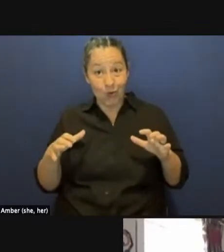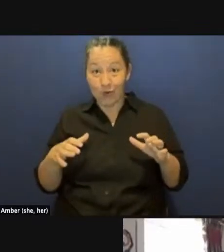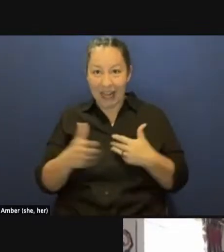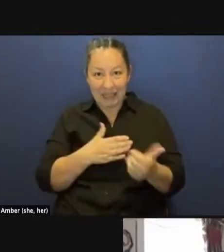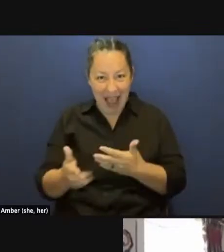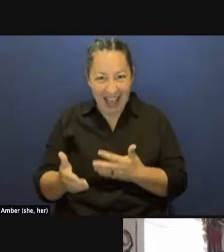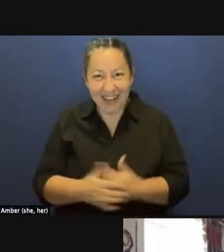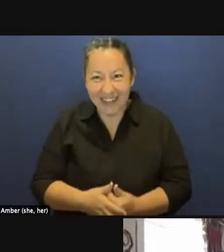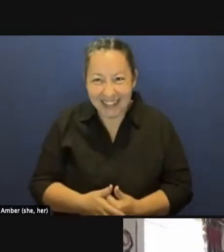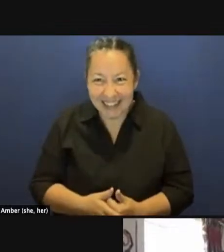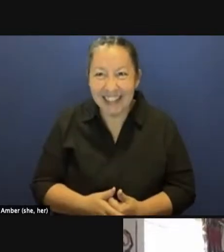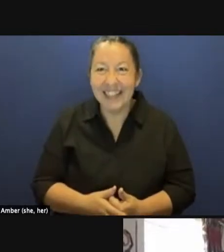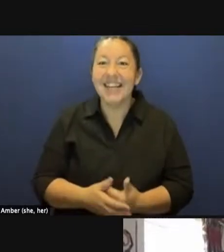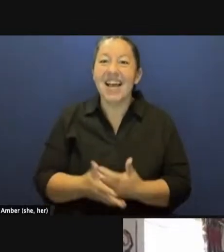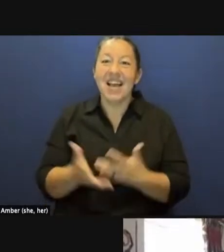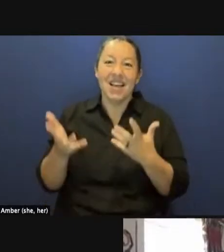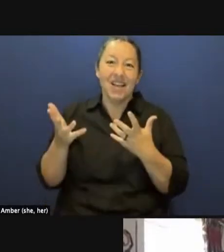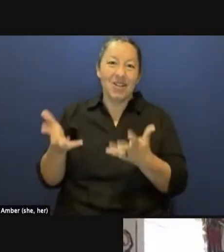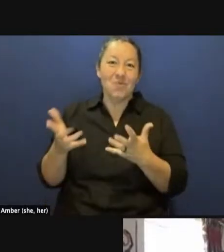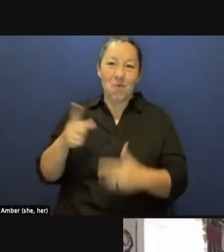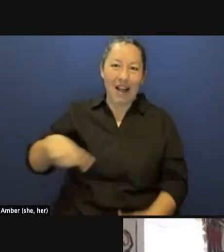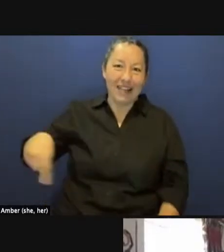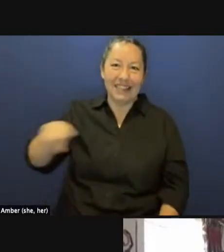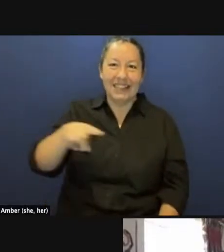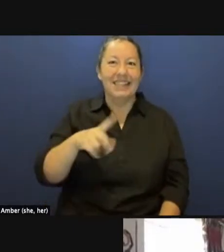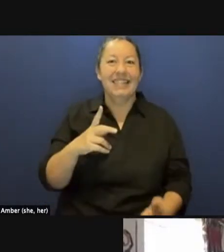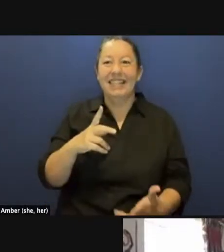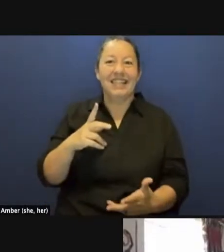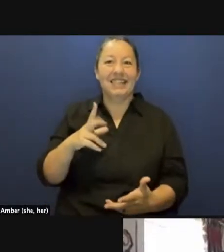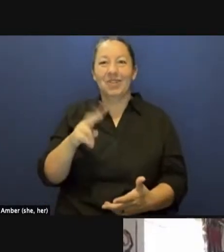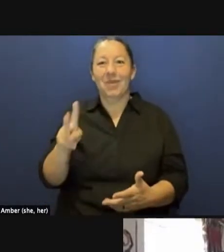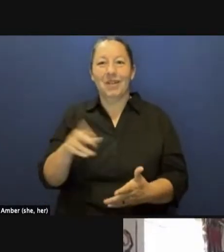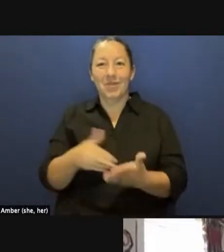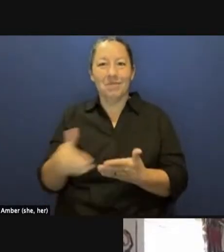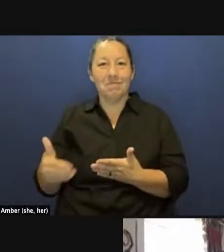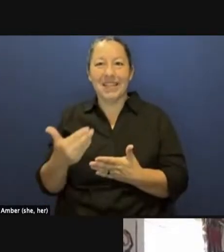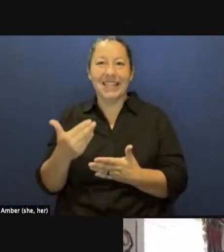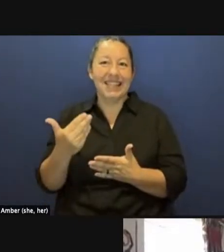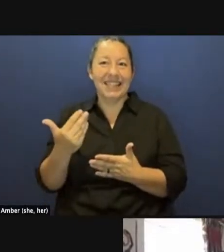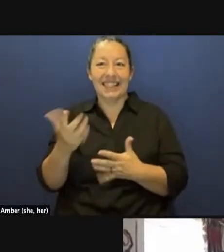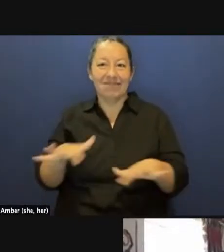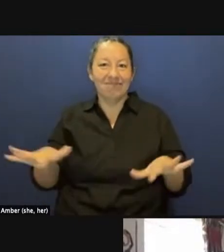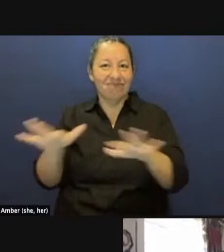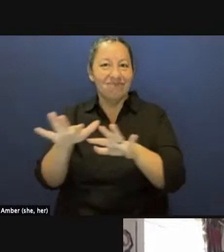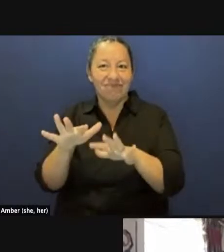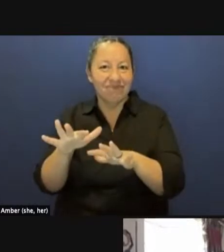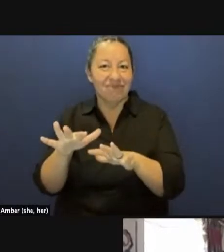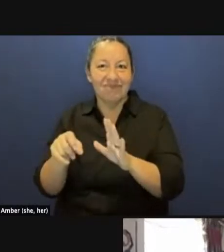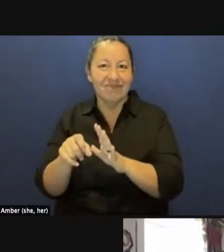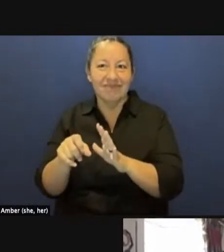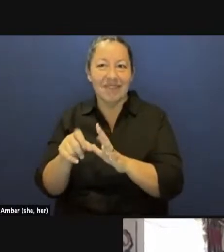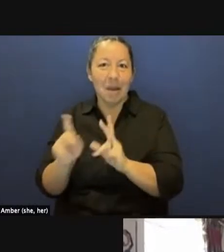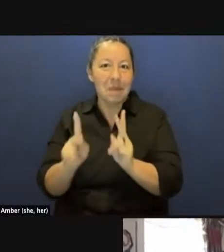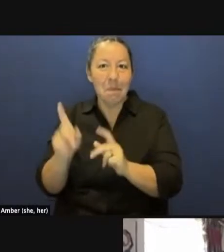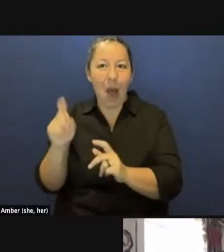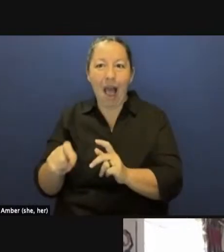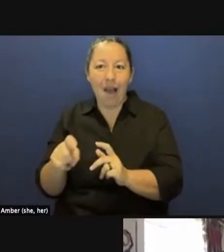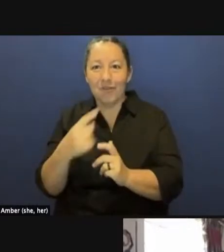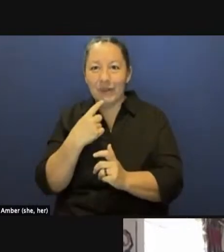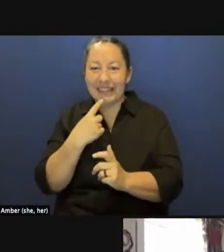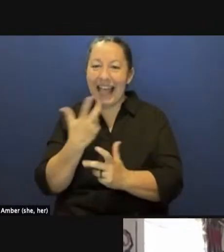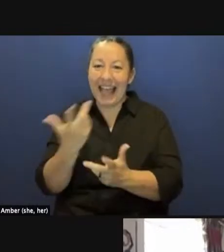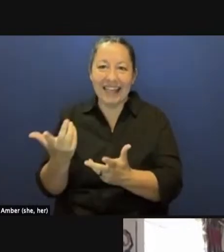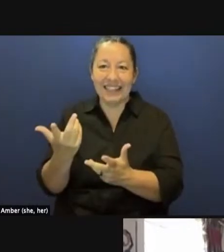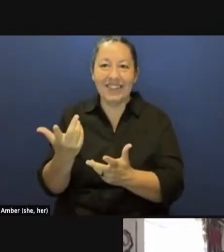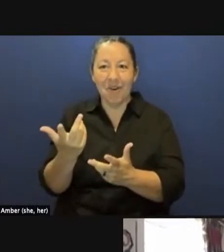our 22 member states want to do that is the final decision-making body. So yeah, watch this